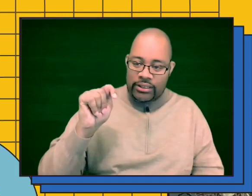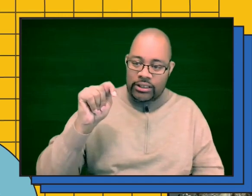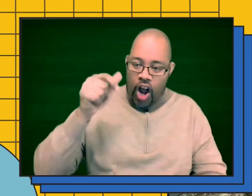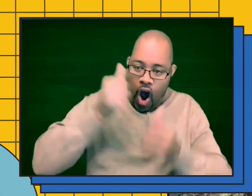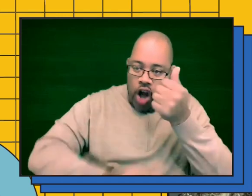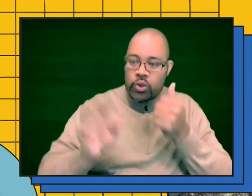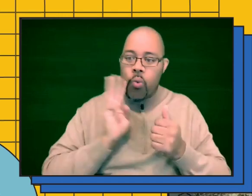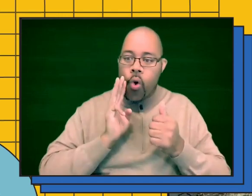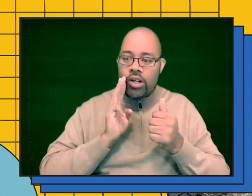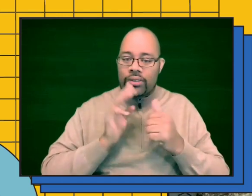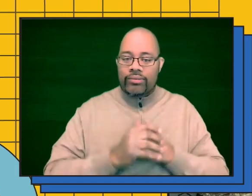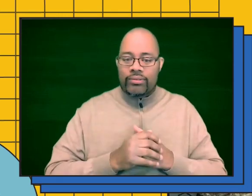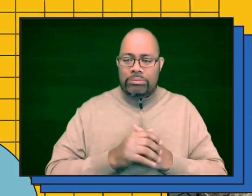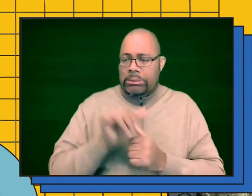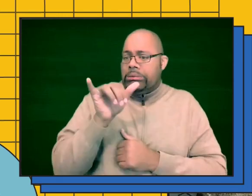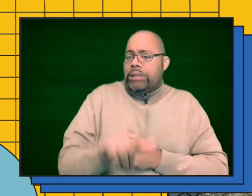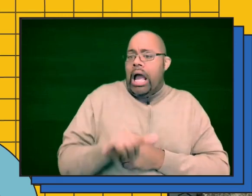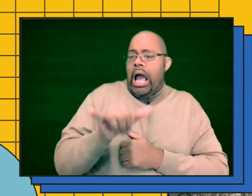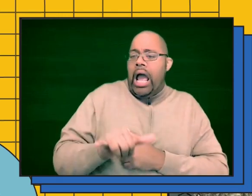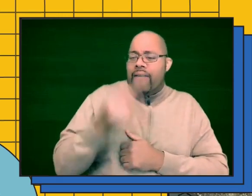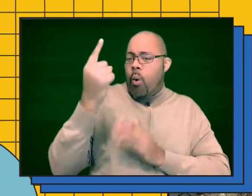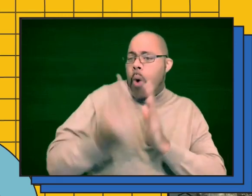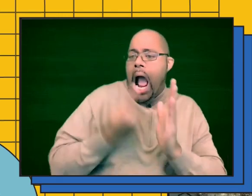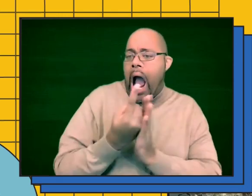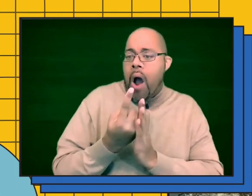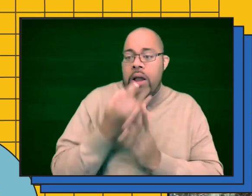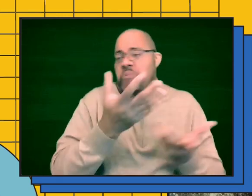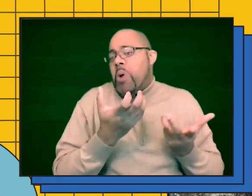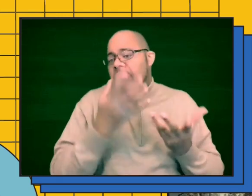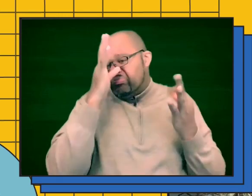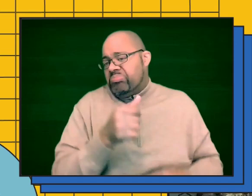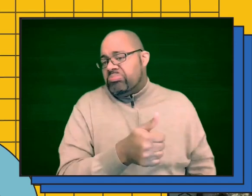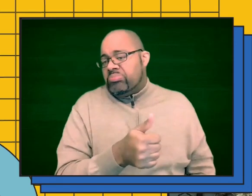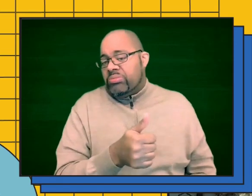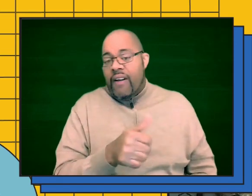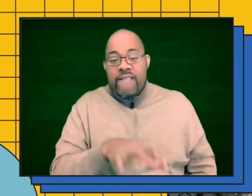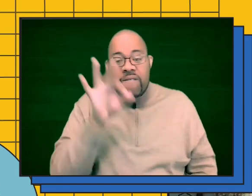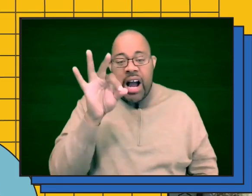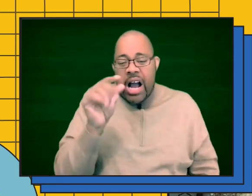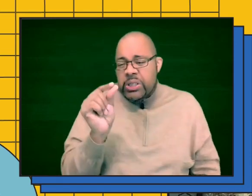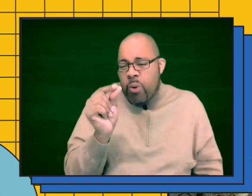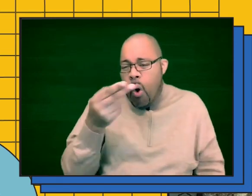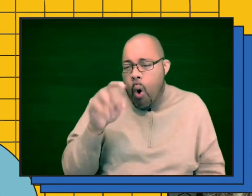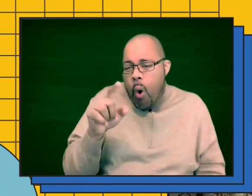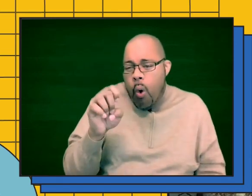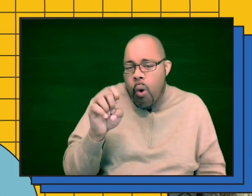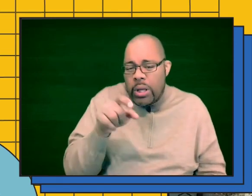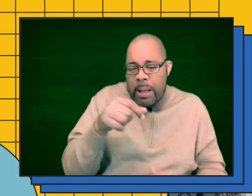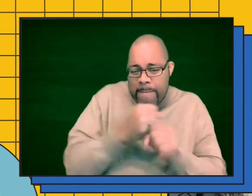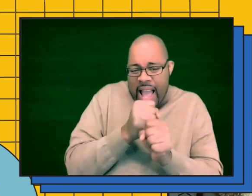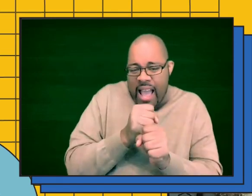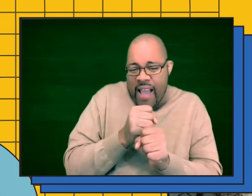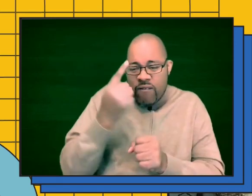2,500 feet below the water. Stay there for an hour if she wants to. Find a tiny